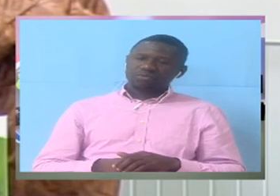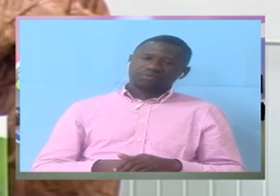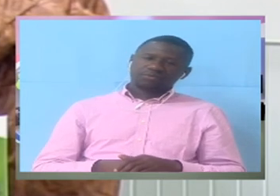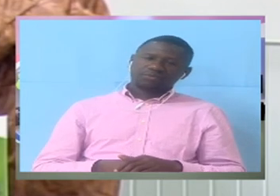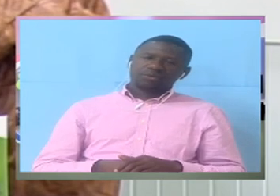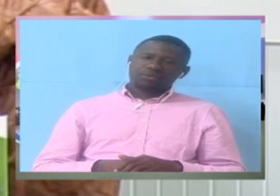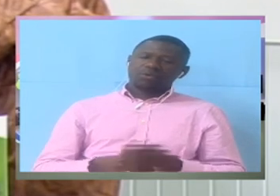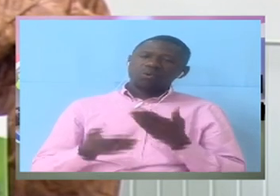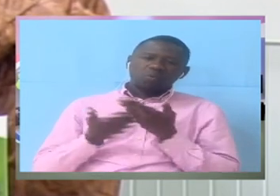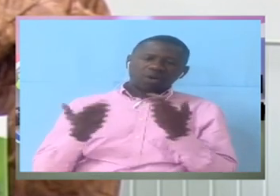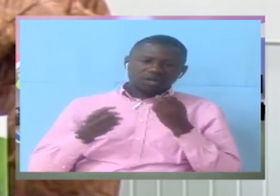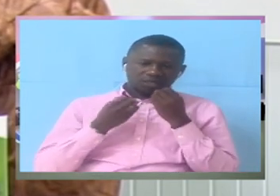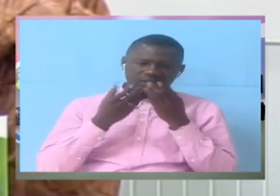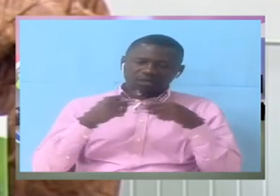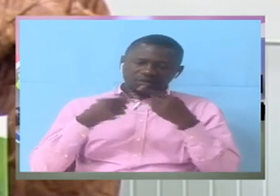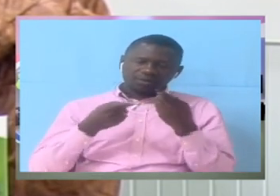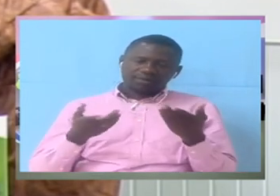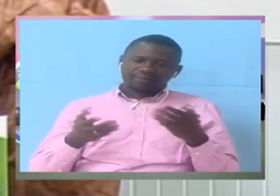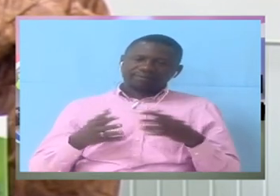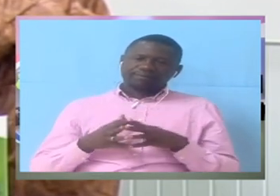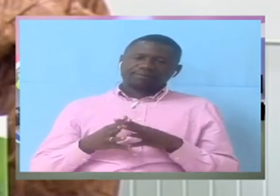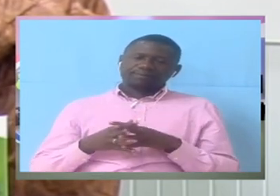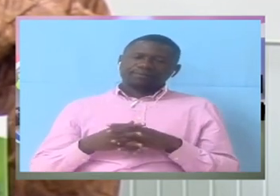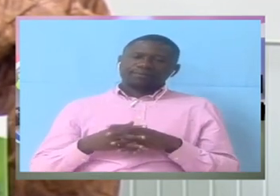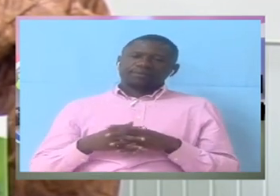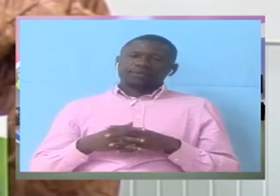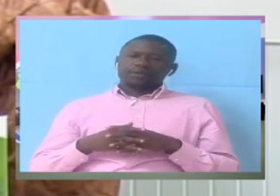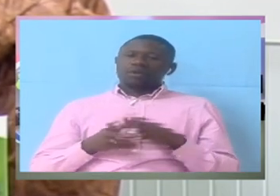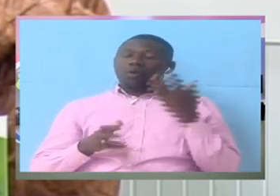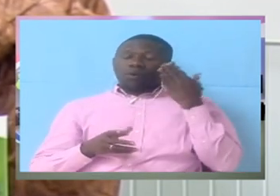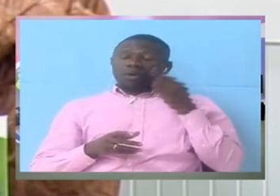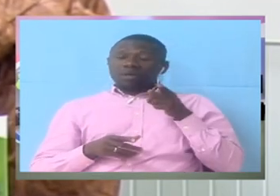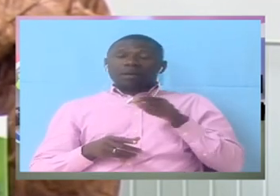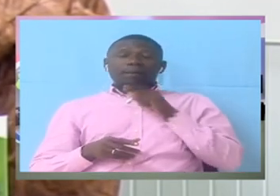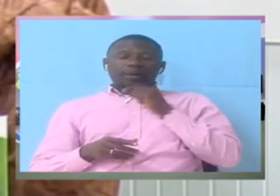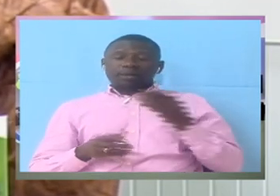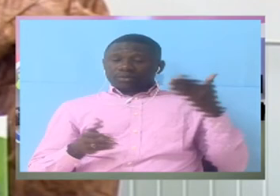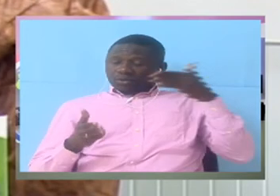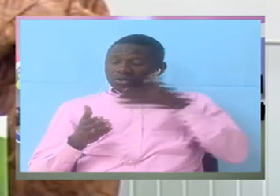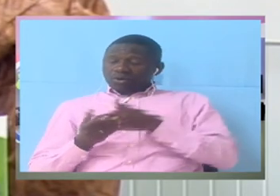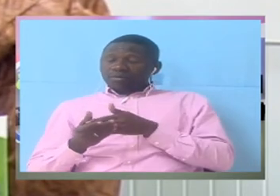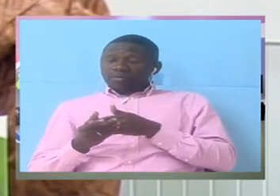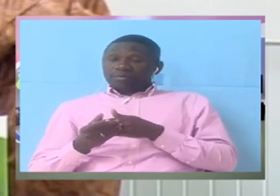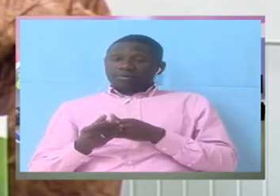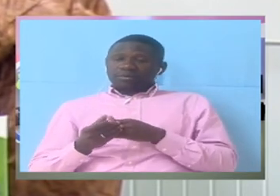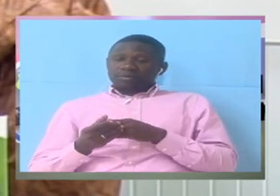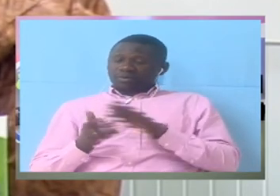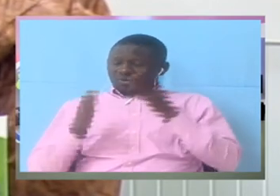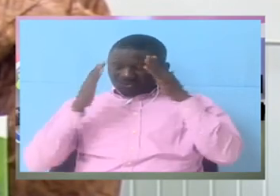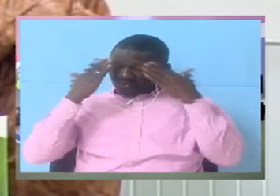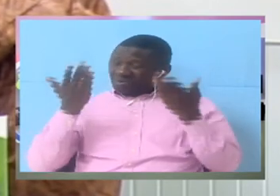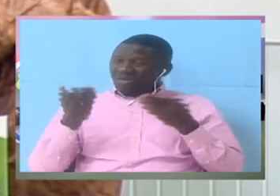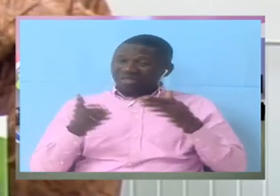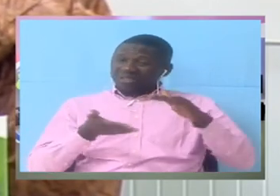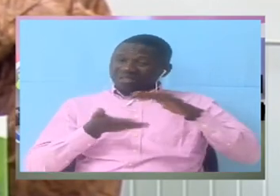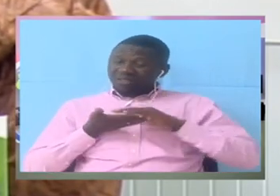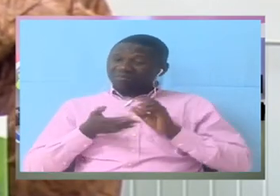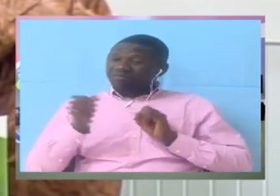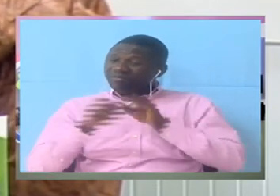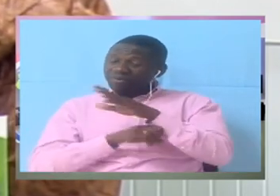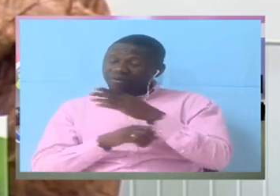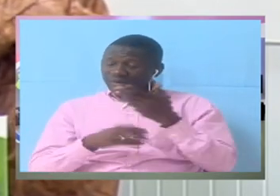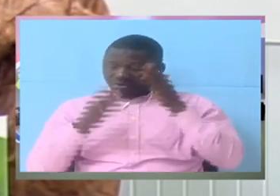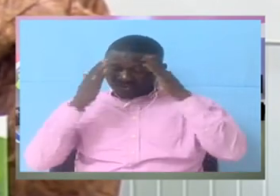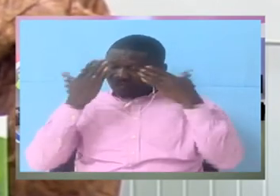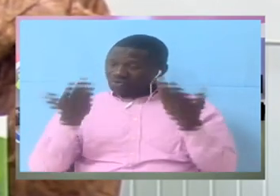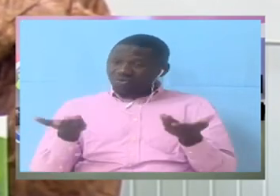you say that? When Harisambu comes, wherever he got his order